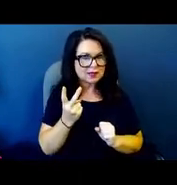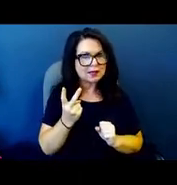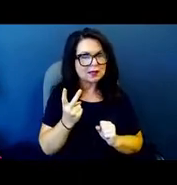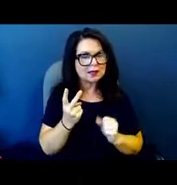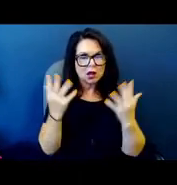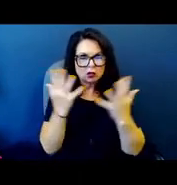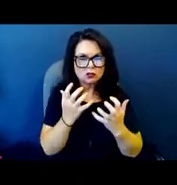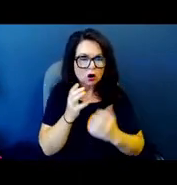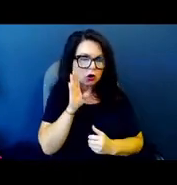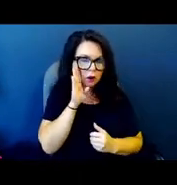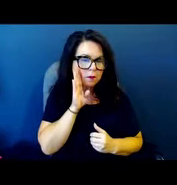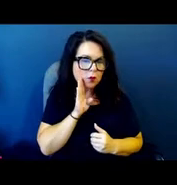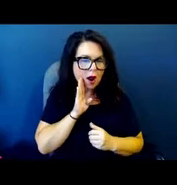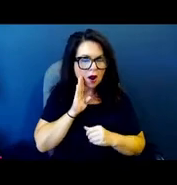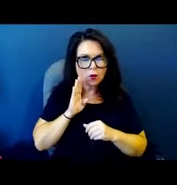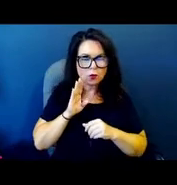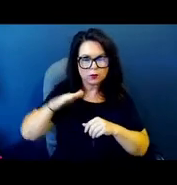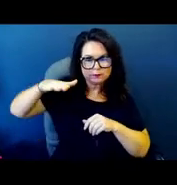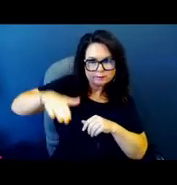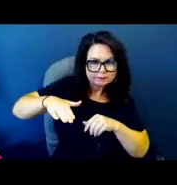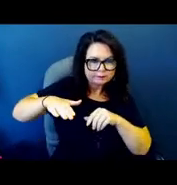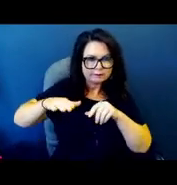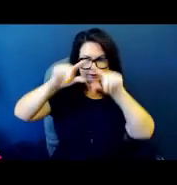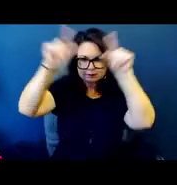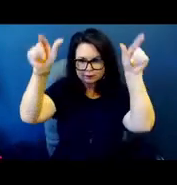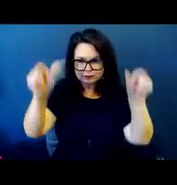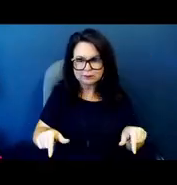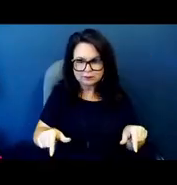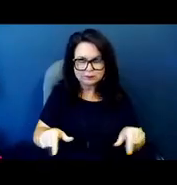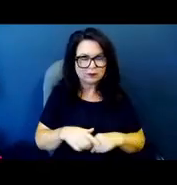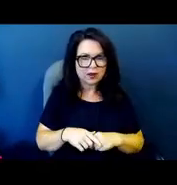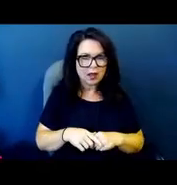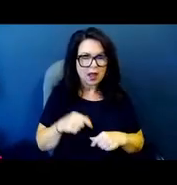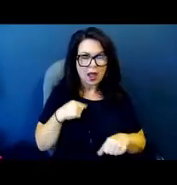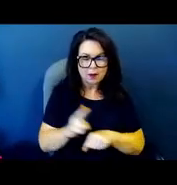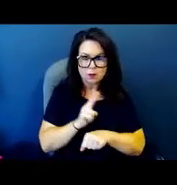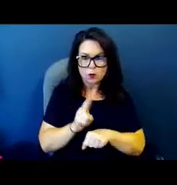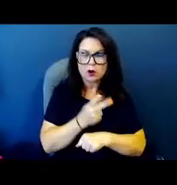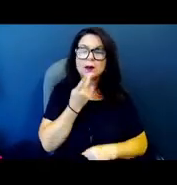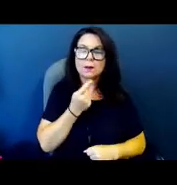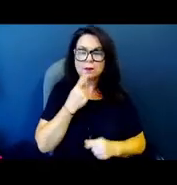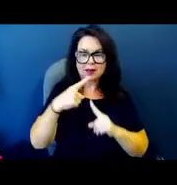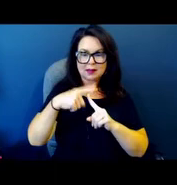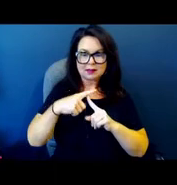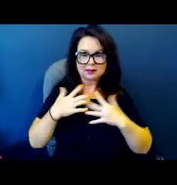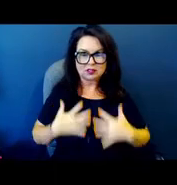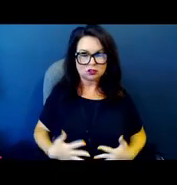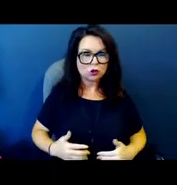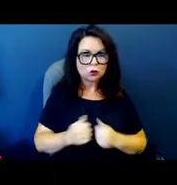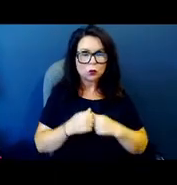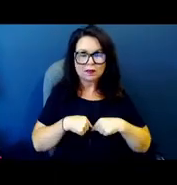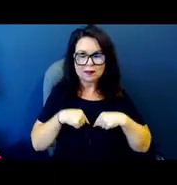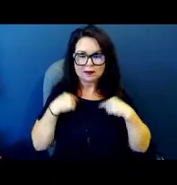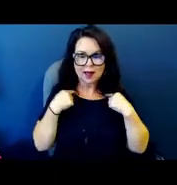brown bureau. I'm wearing a pink t-shirt with a necklace on, and I've got